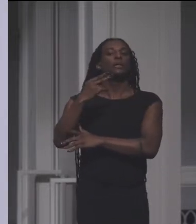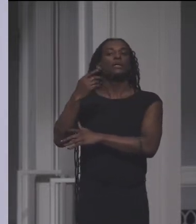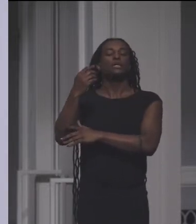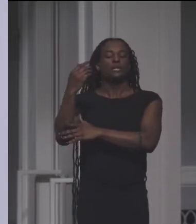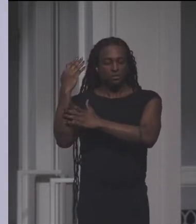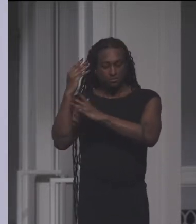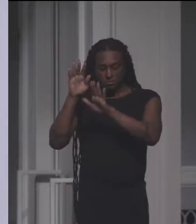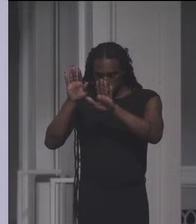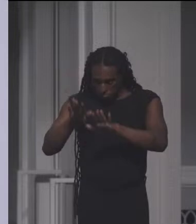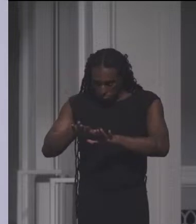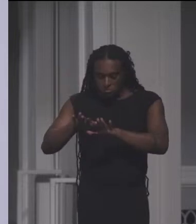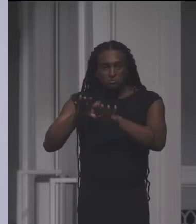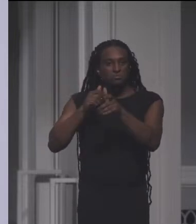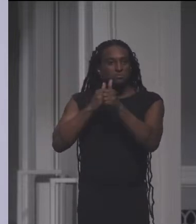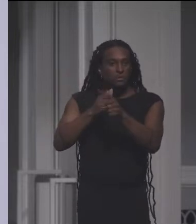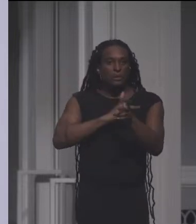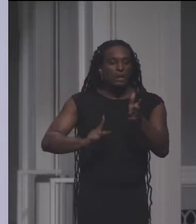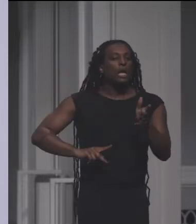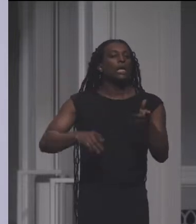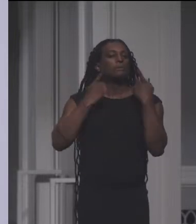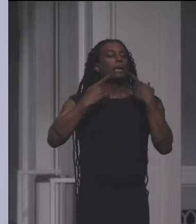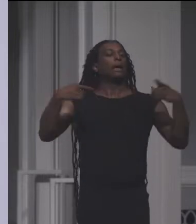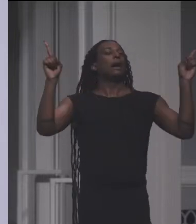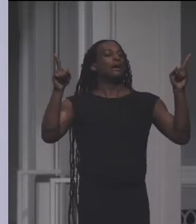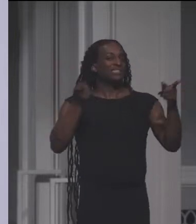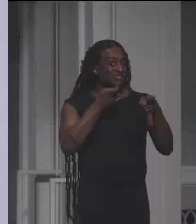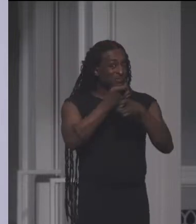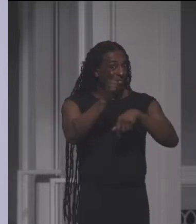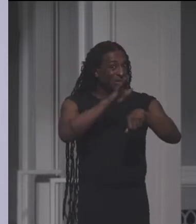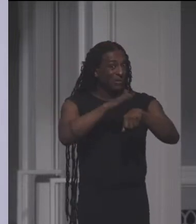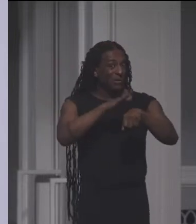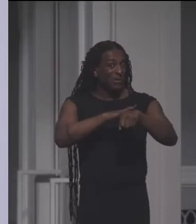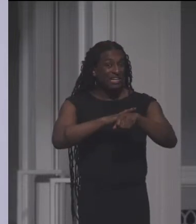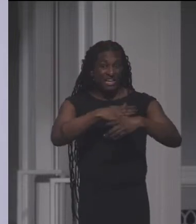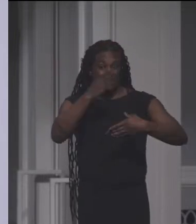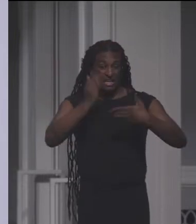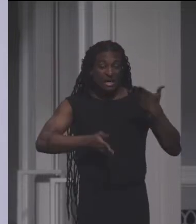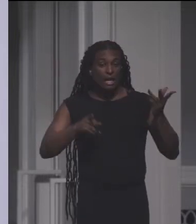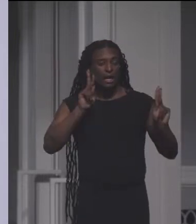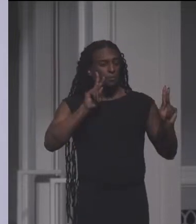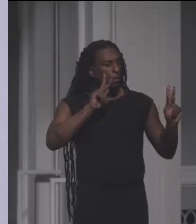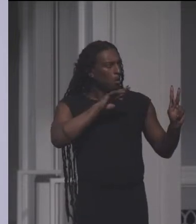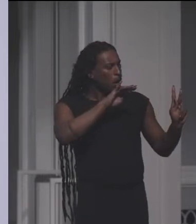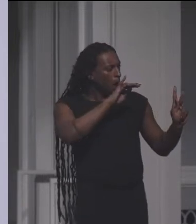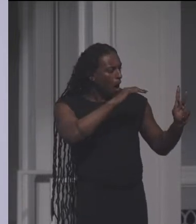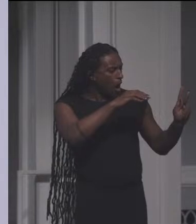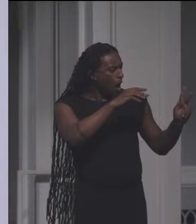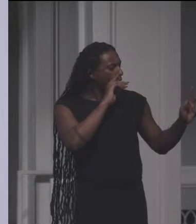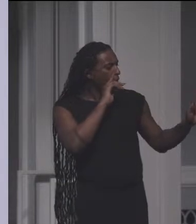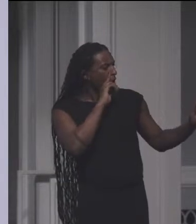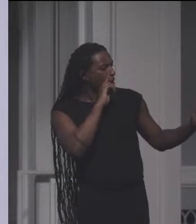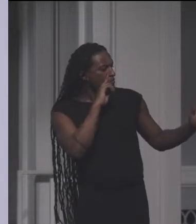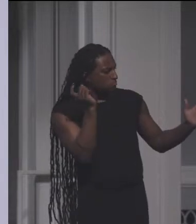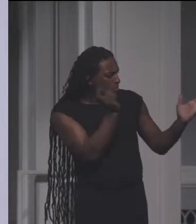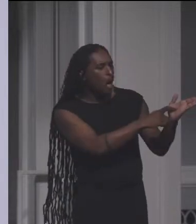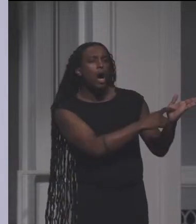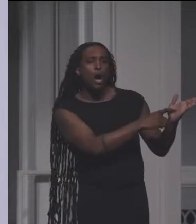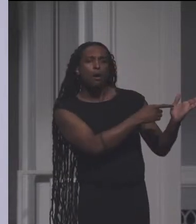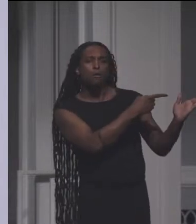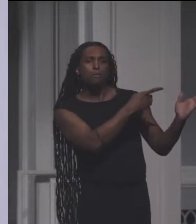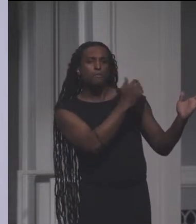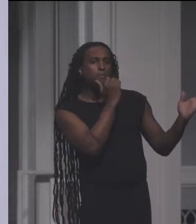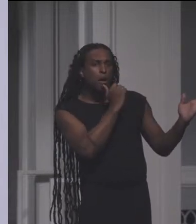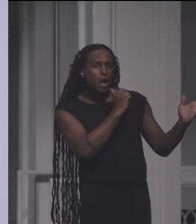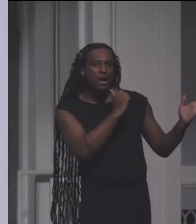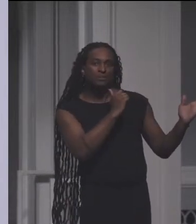And spoiler alert, he is discovered at the end, right? And it's a bit of a crazy